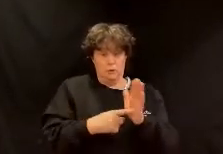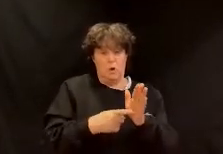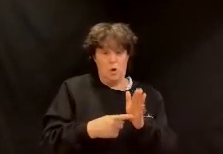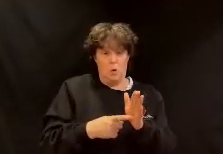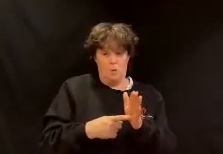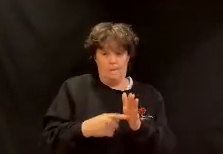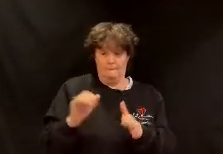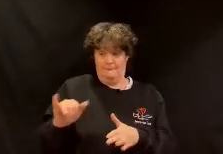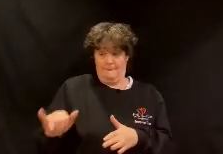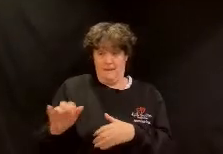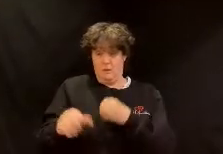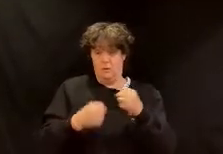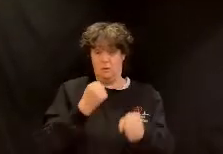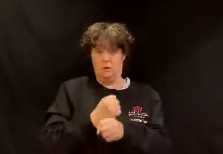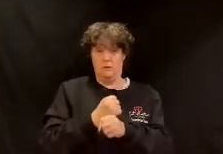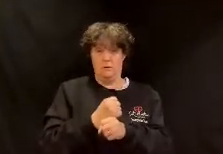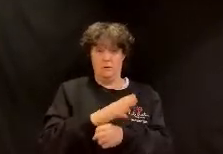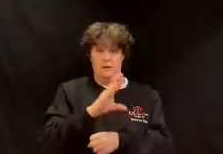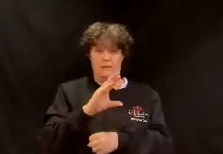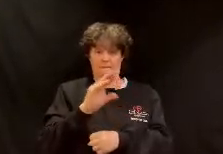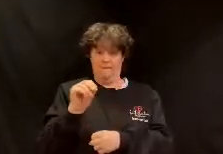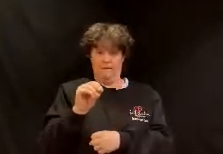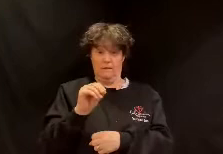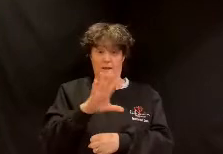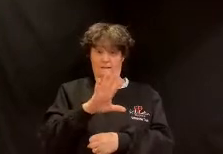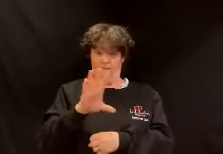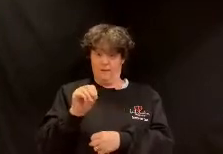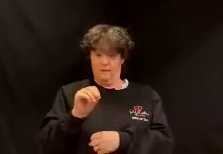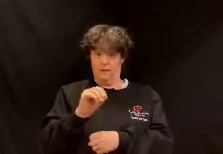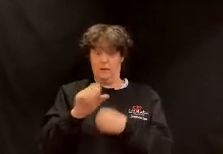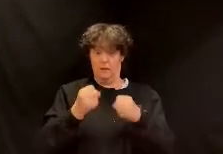was a year, it was the 50th year.